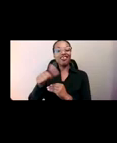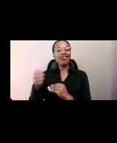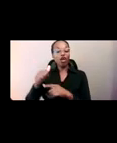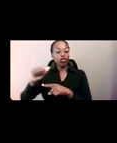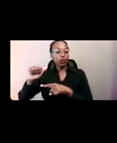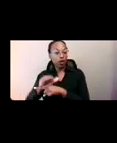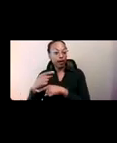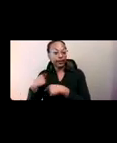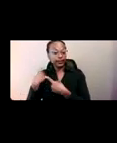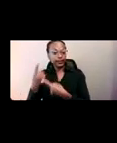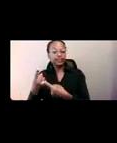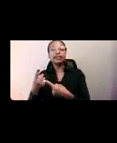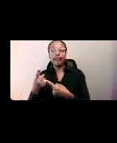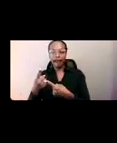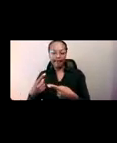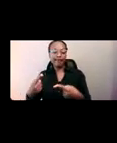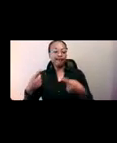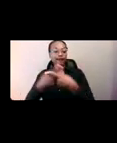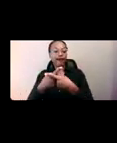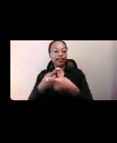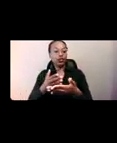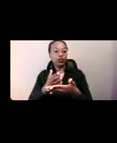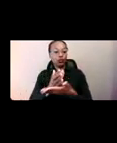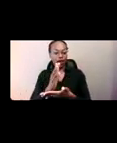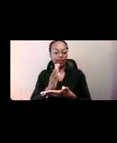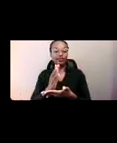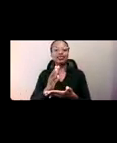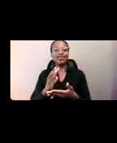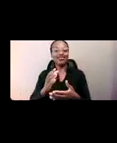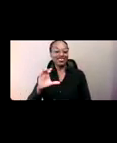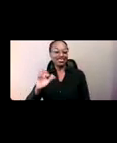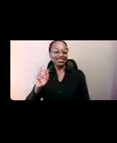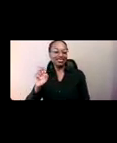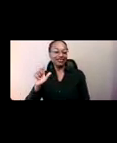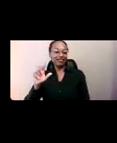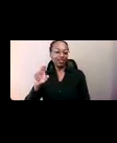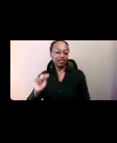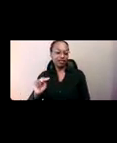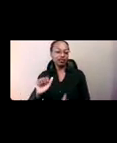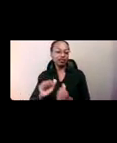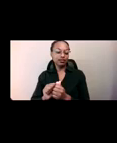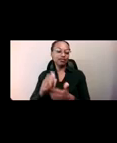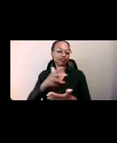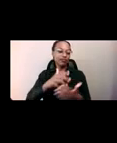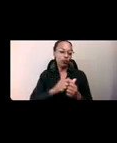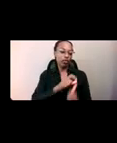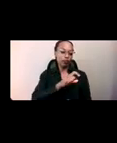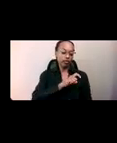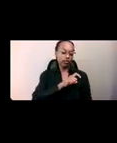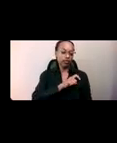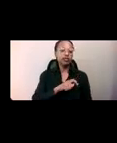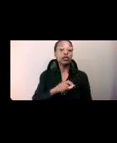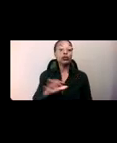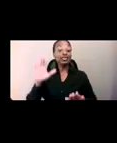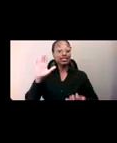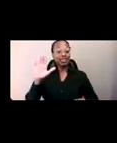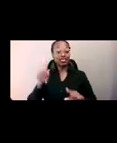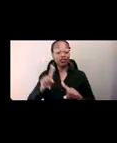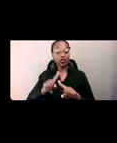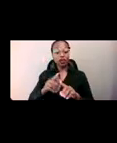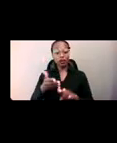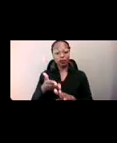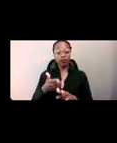rights of civilians interacting with law enforcement. We testified before the council at countless hearings, and